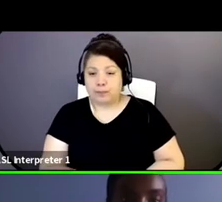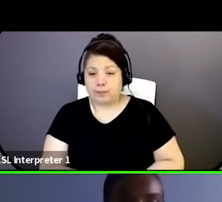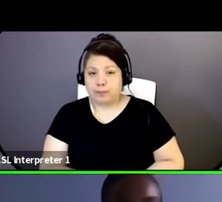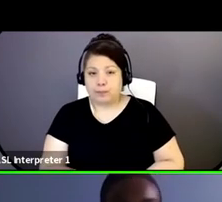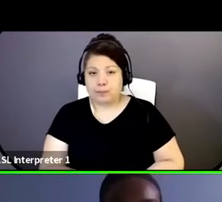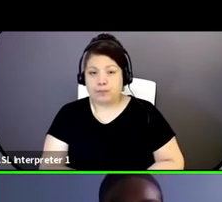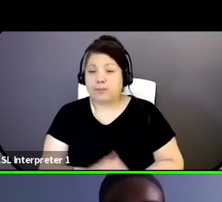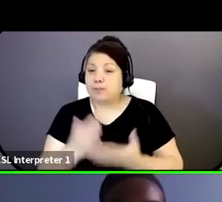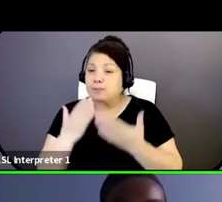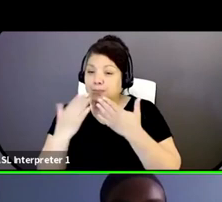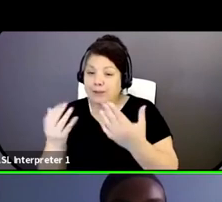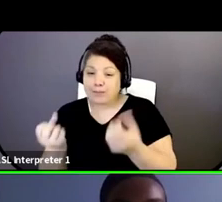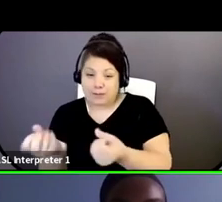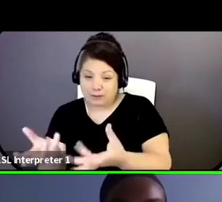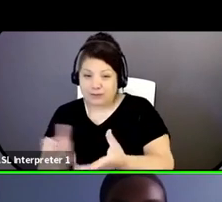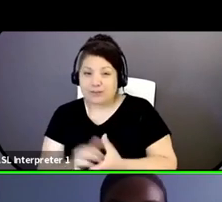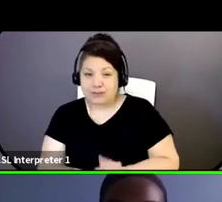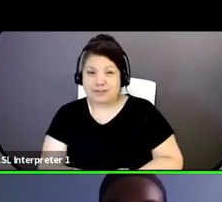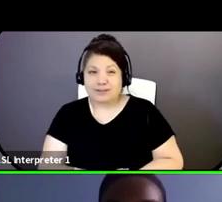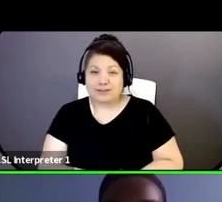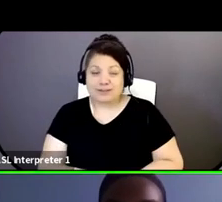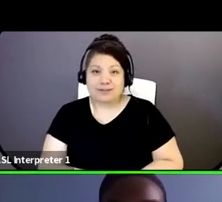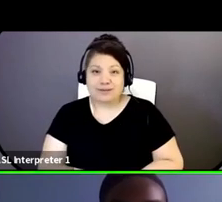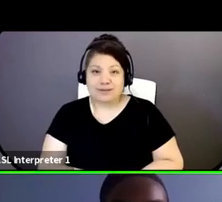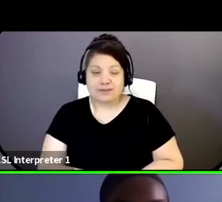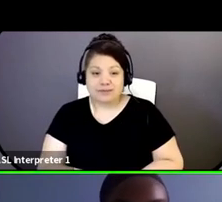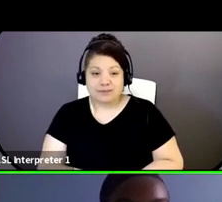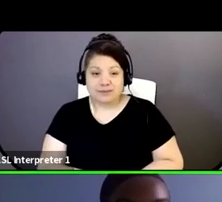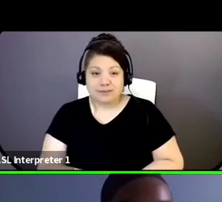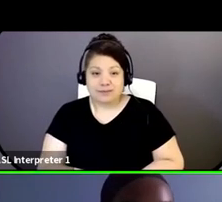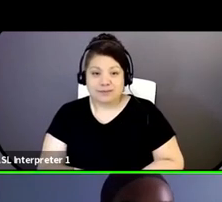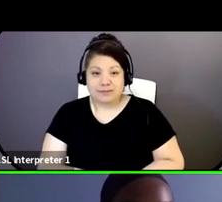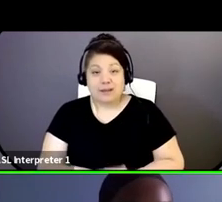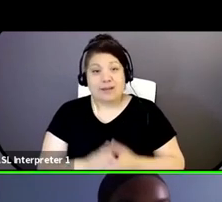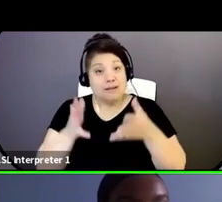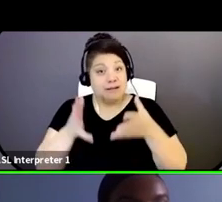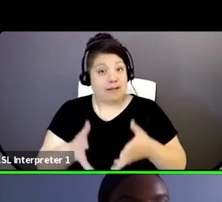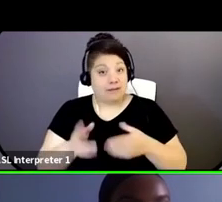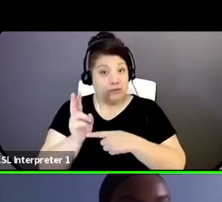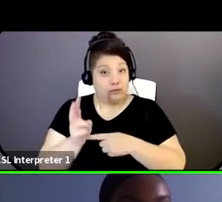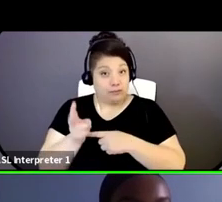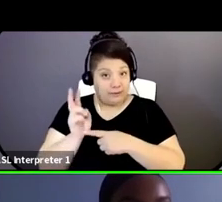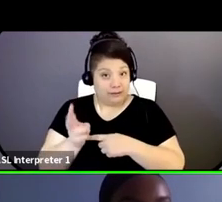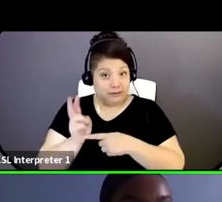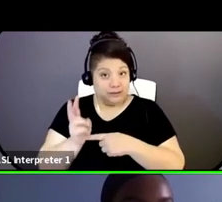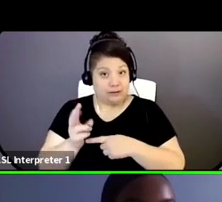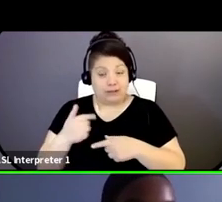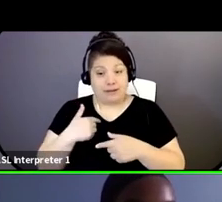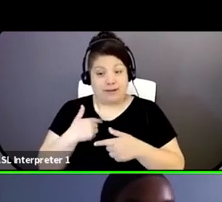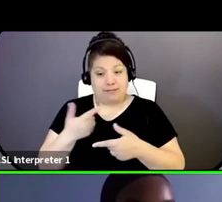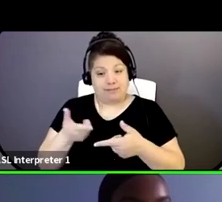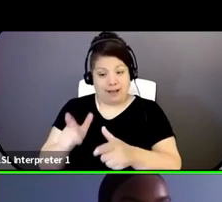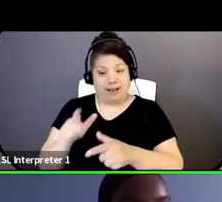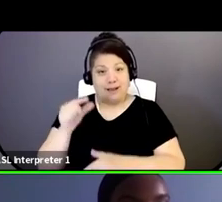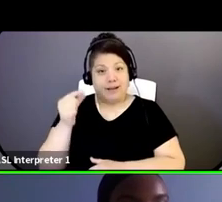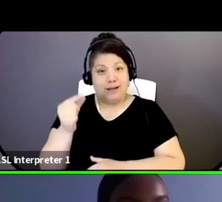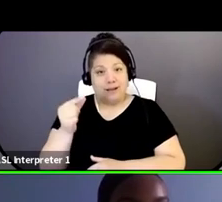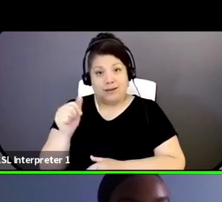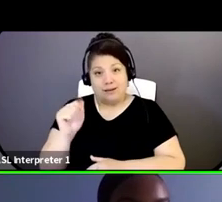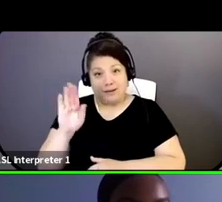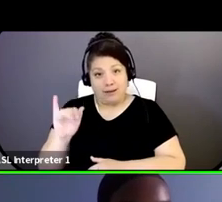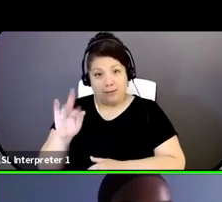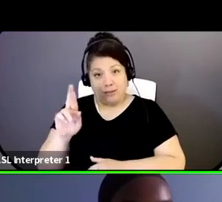Perfect. Thank you so much. And we have, I'm going to say, two more minutes. I'm going to leave the floor to Gabrielle and Assembly